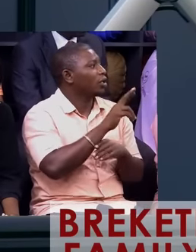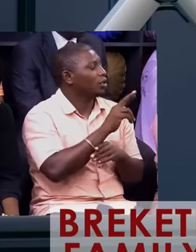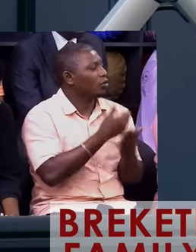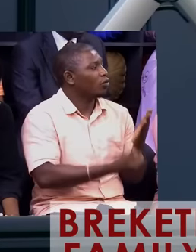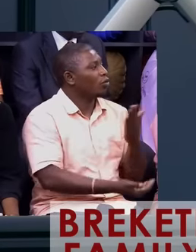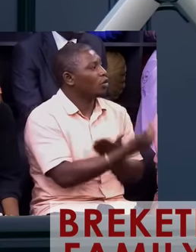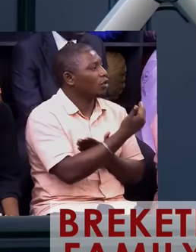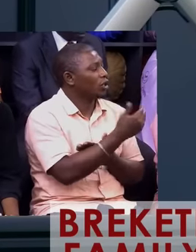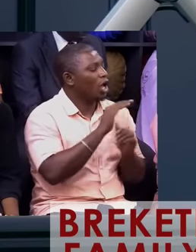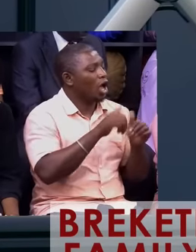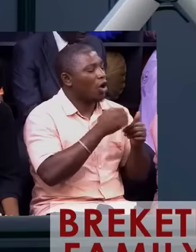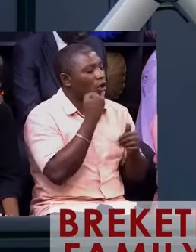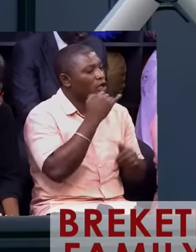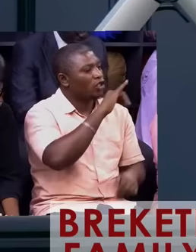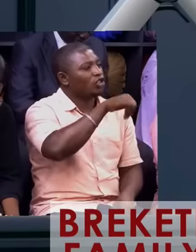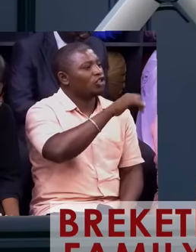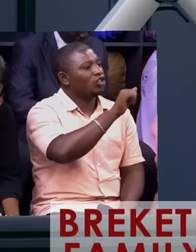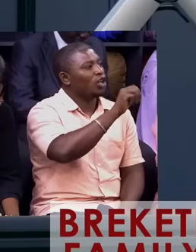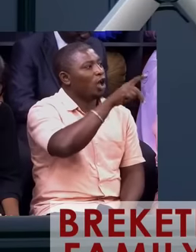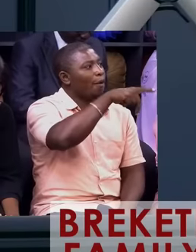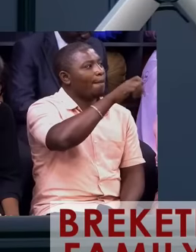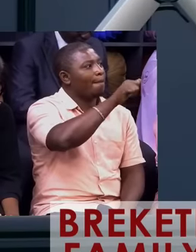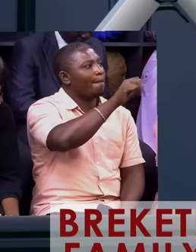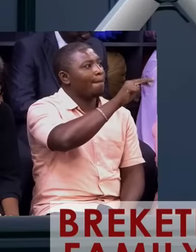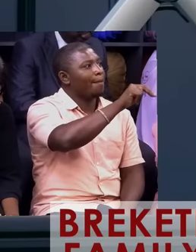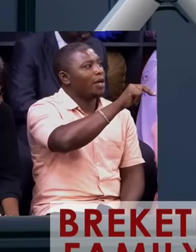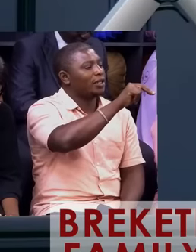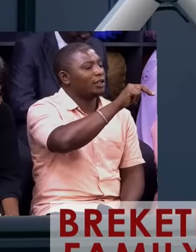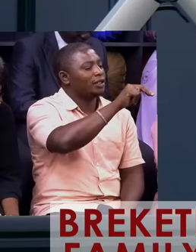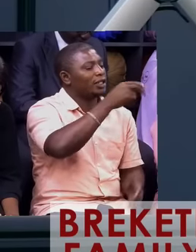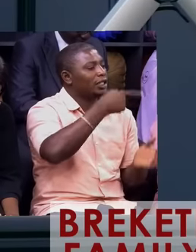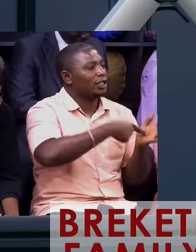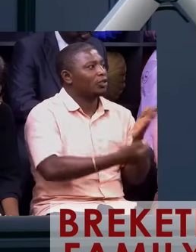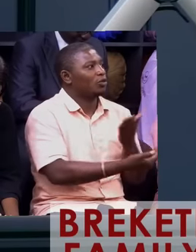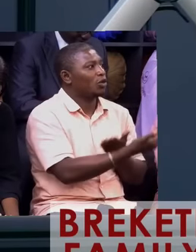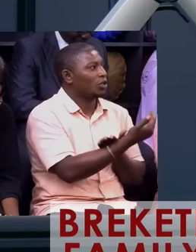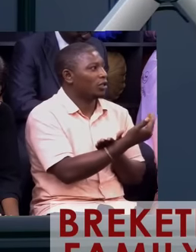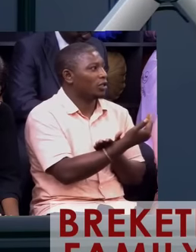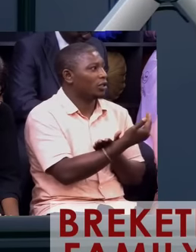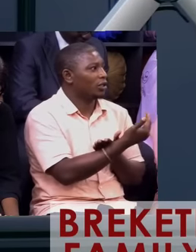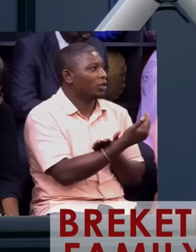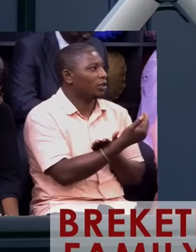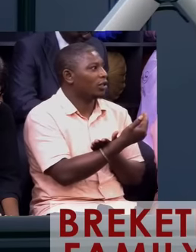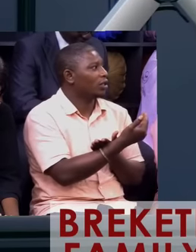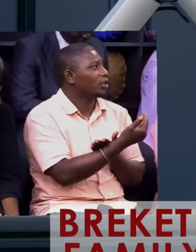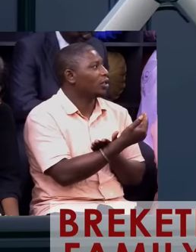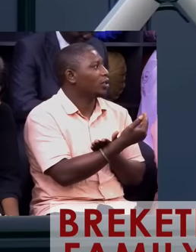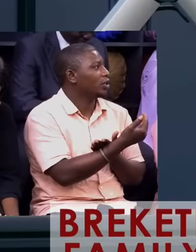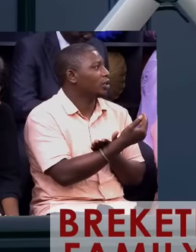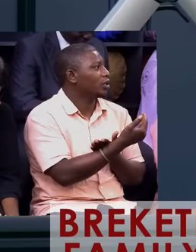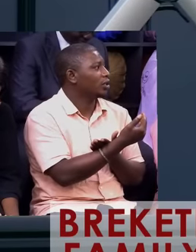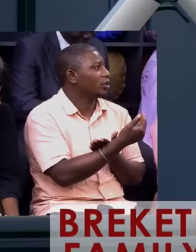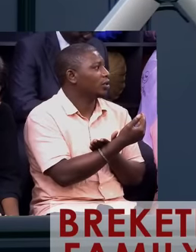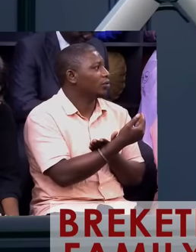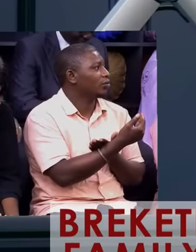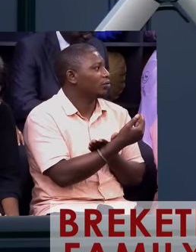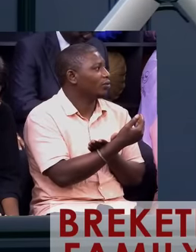good morning how is Japan this morning good morning good evening my